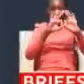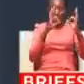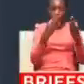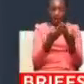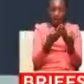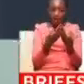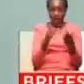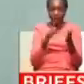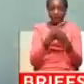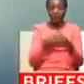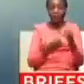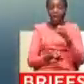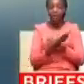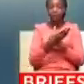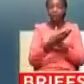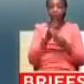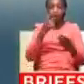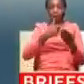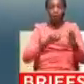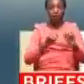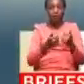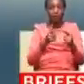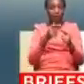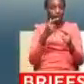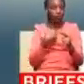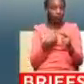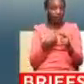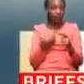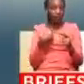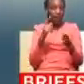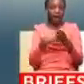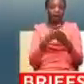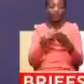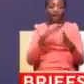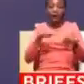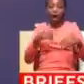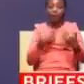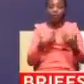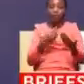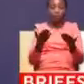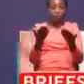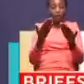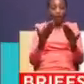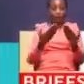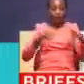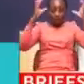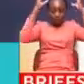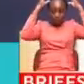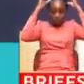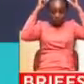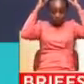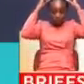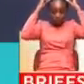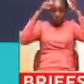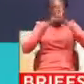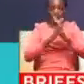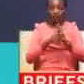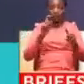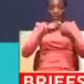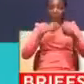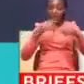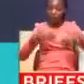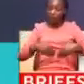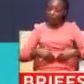I explain about what happened to me, how I was initiated by relatives. I was initiated when I was young.